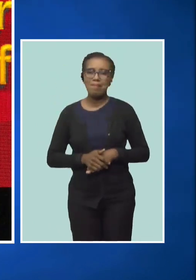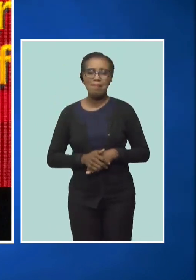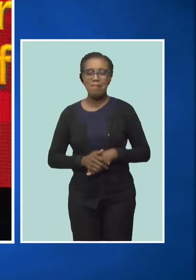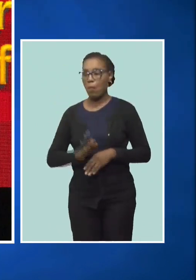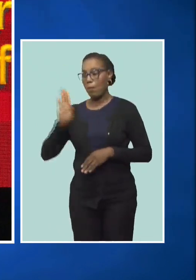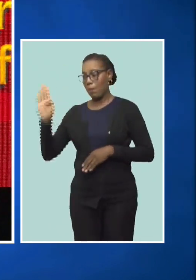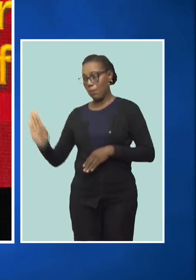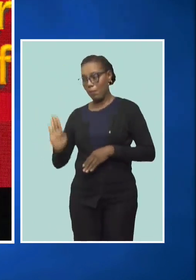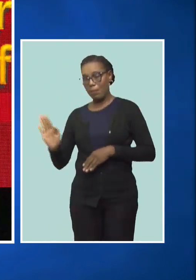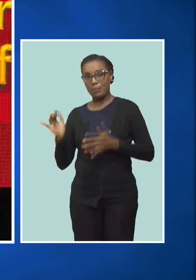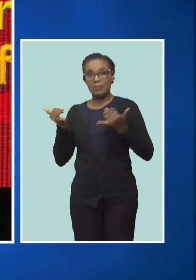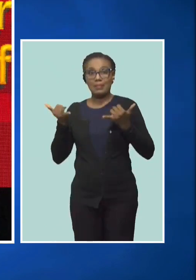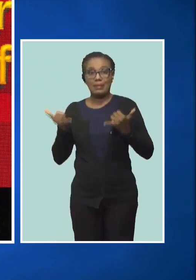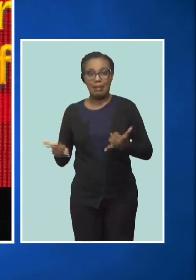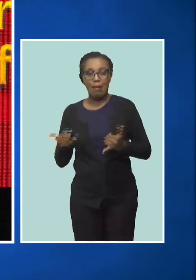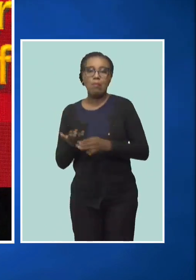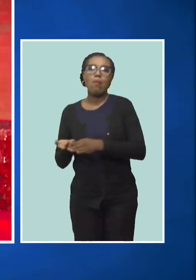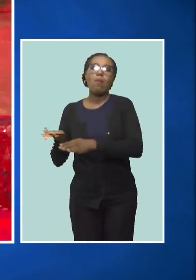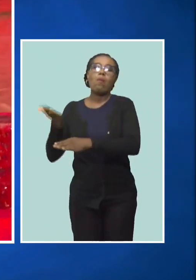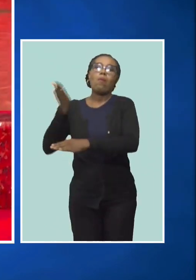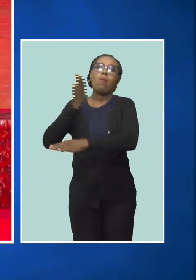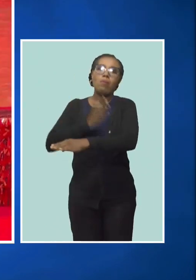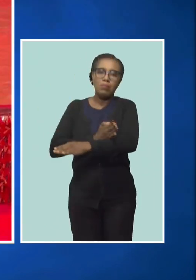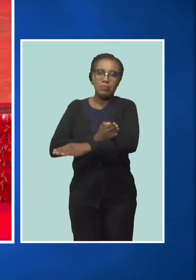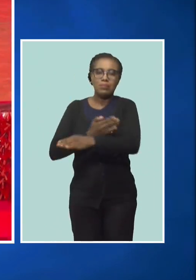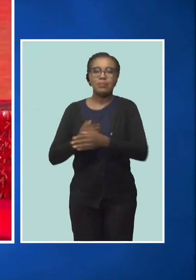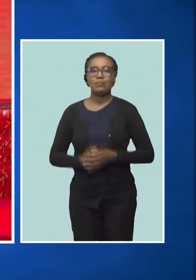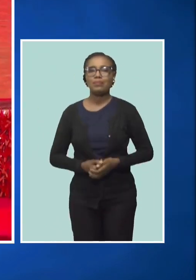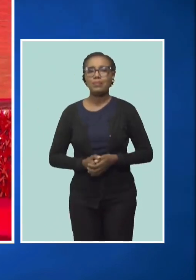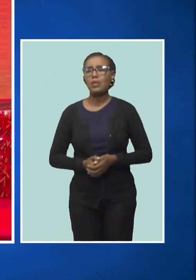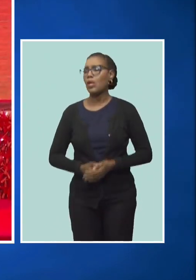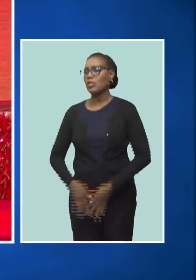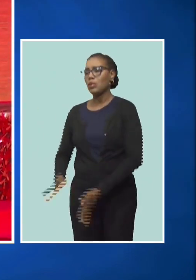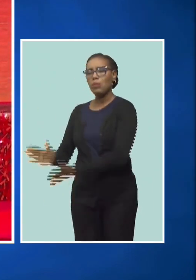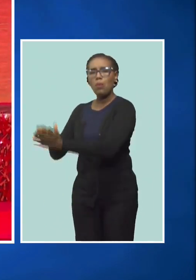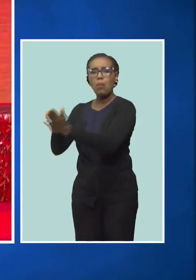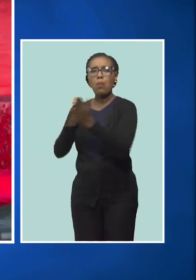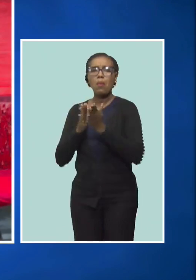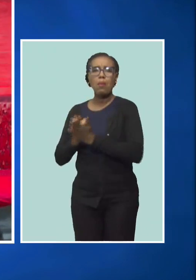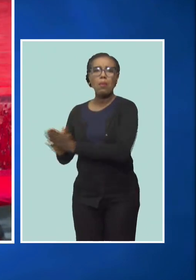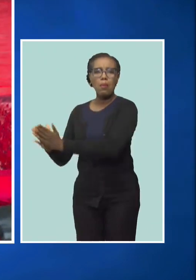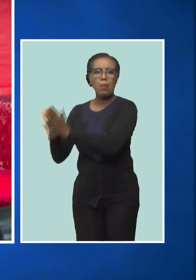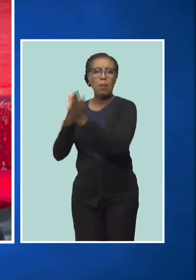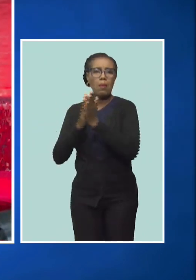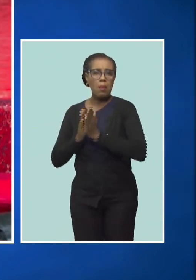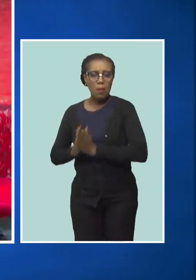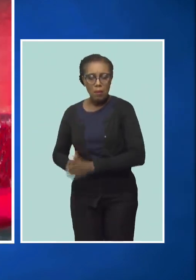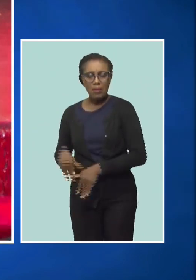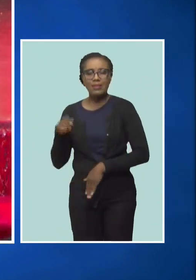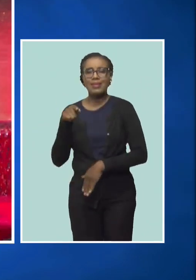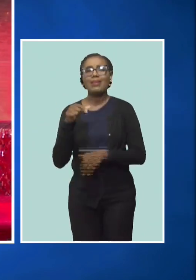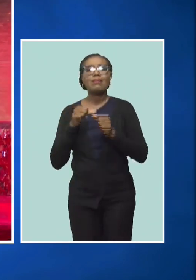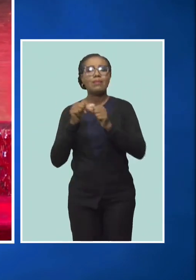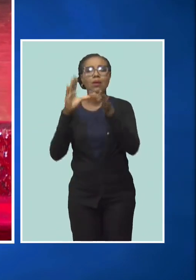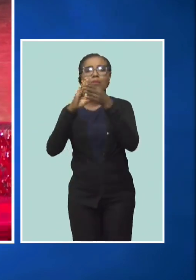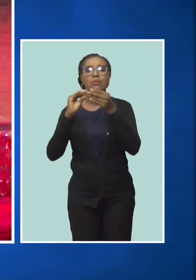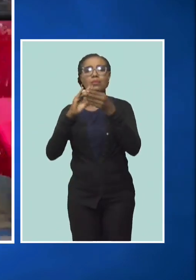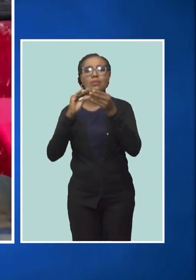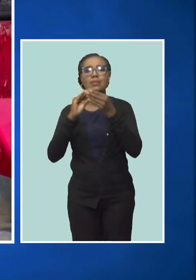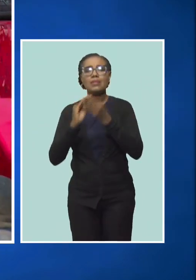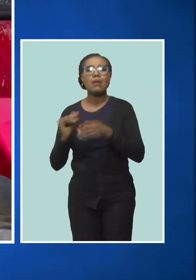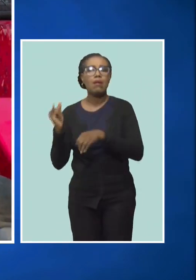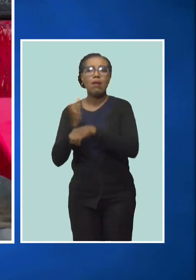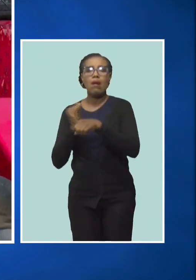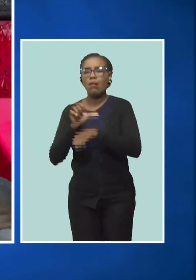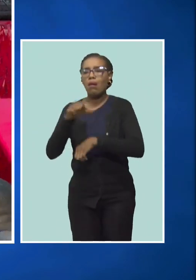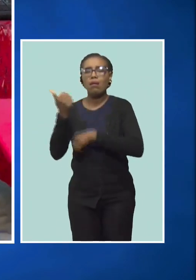Barbados today is in a better place. While showering praise on Barbados' global leadership, President Ali says that the island and